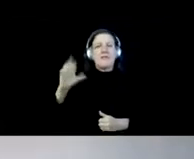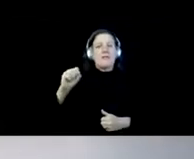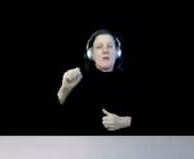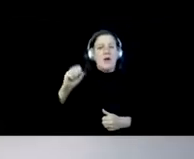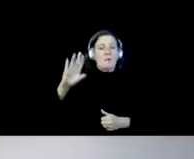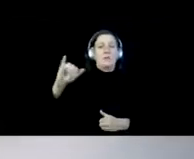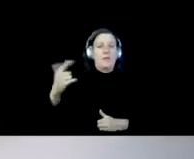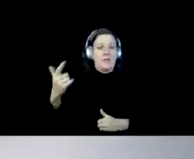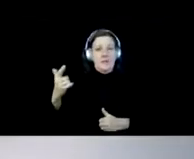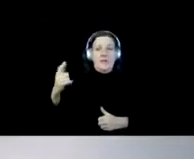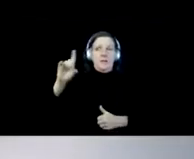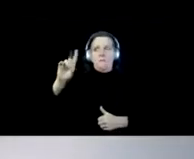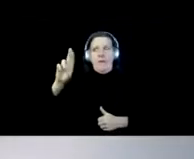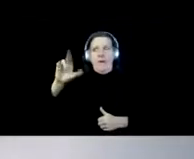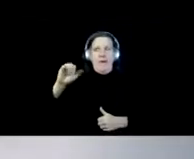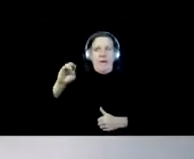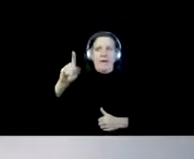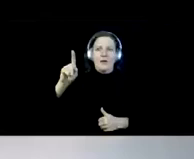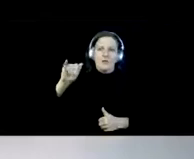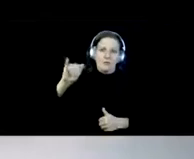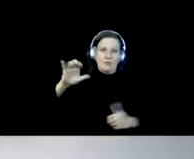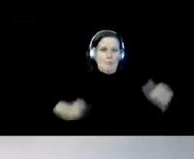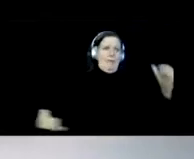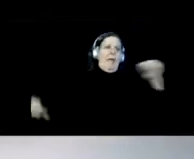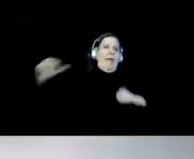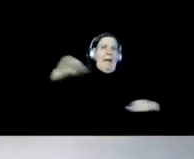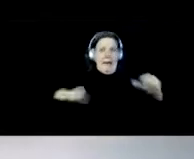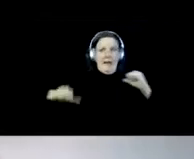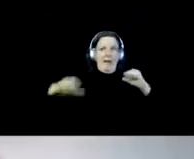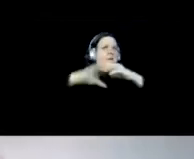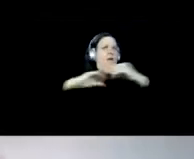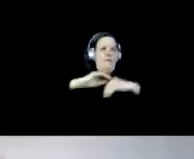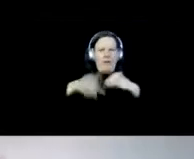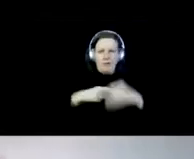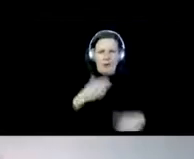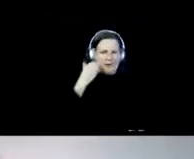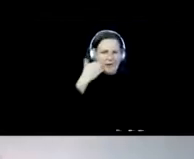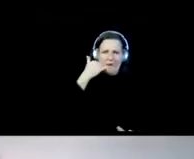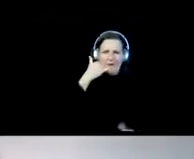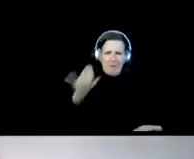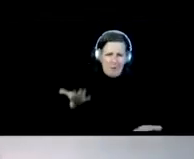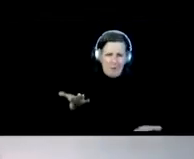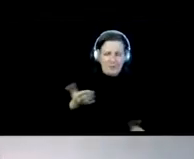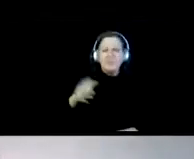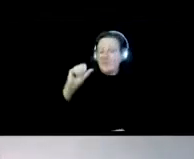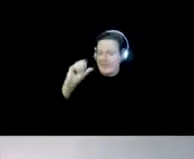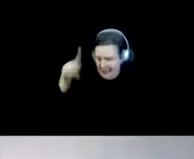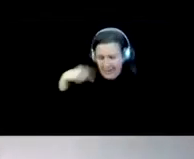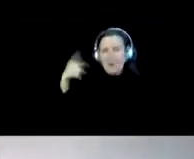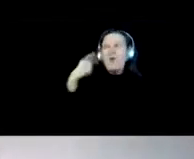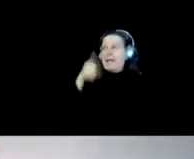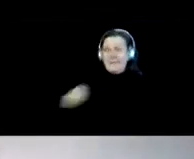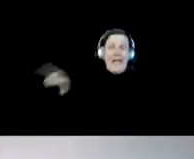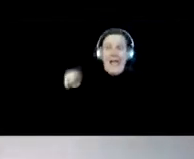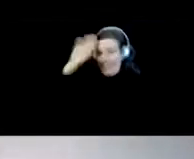dramatic presentation, and they're talking about a phone. Yeah, it's so crazy. And like, they know better than